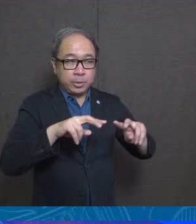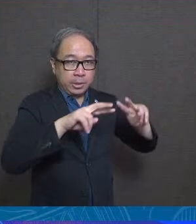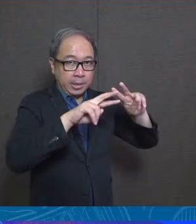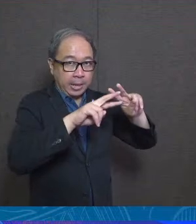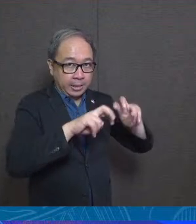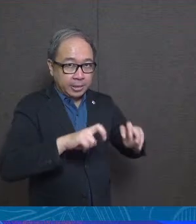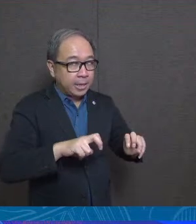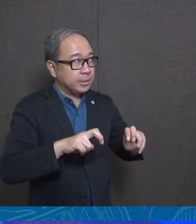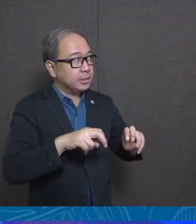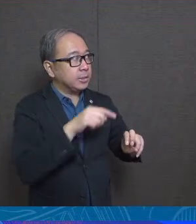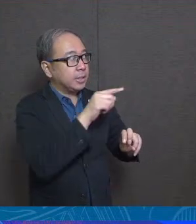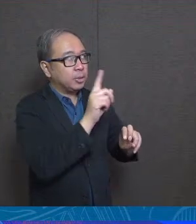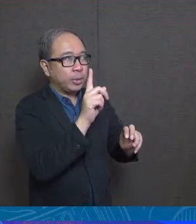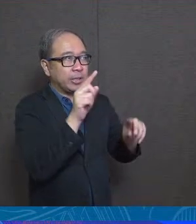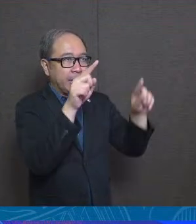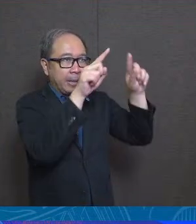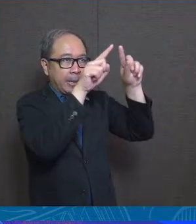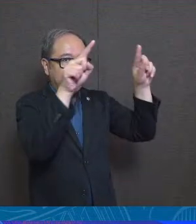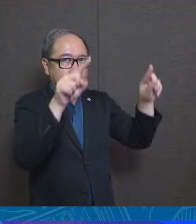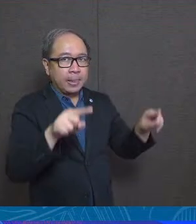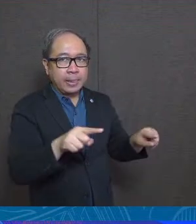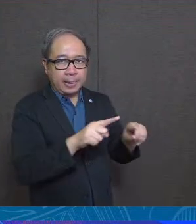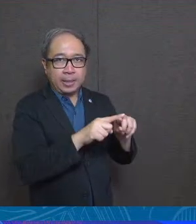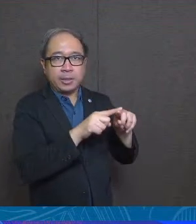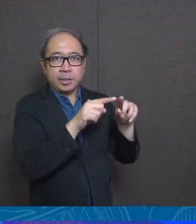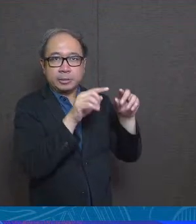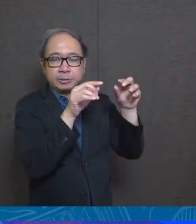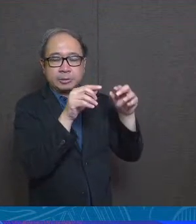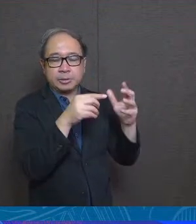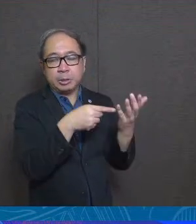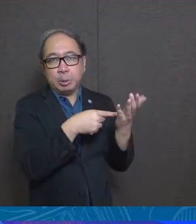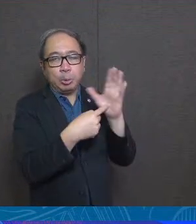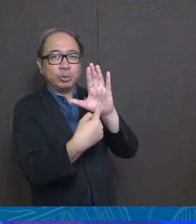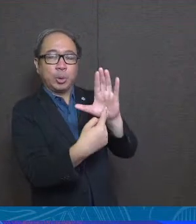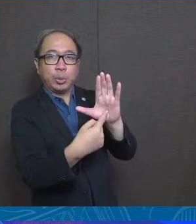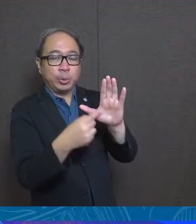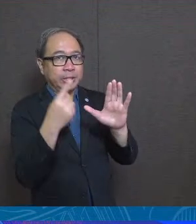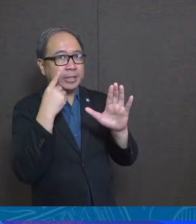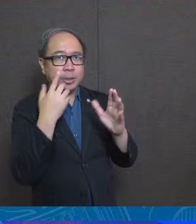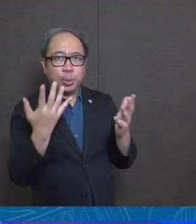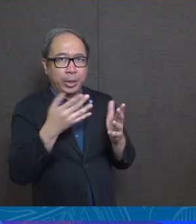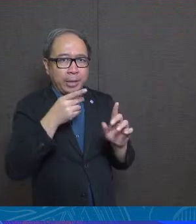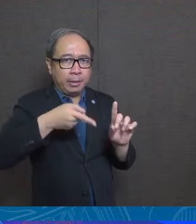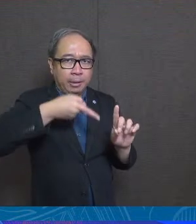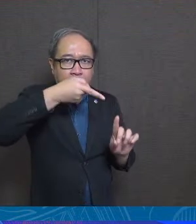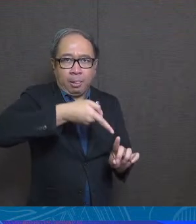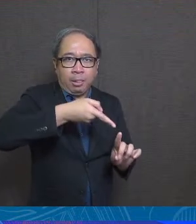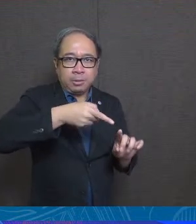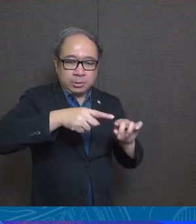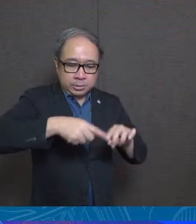letters of the symbols, and we specify the very exact location.